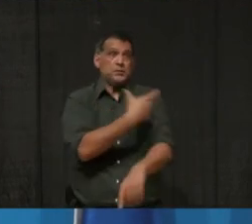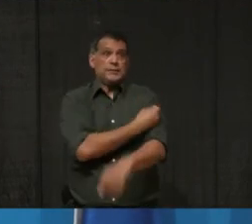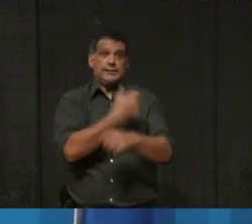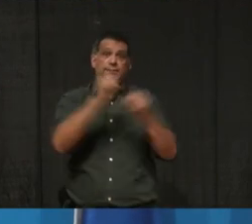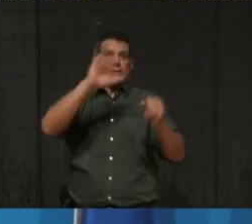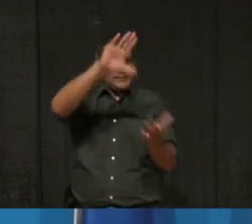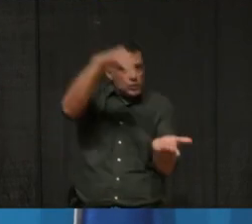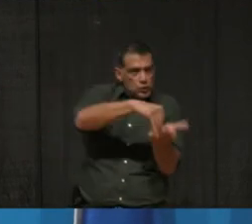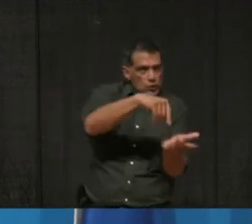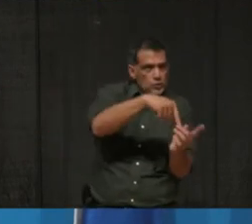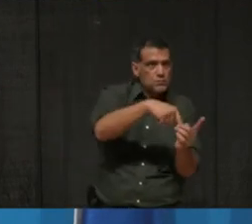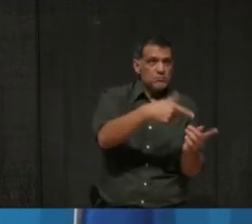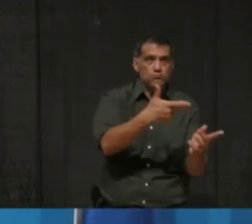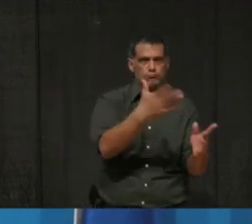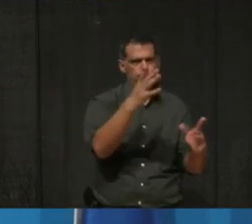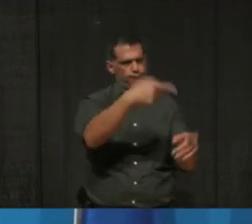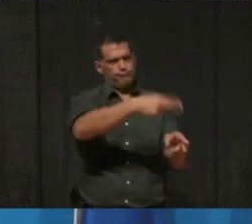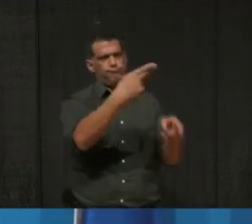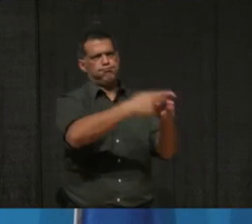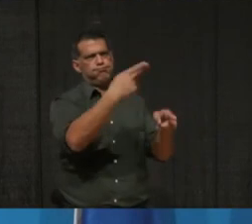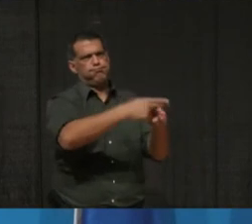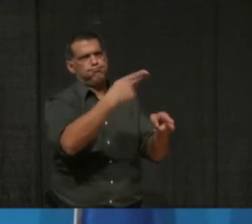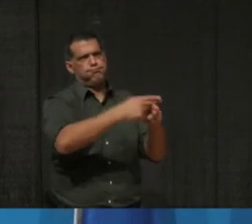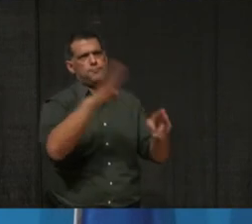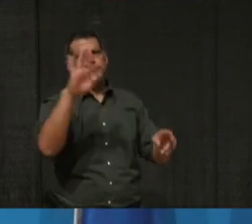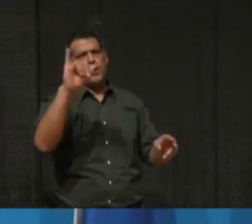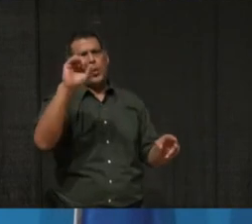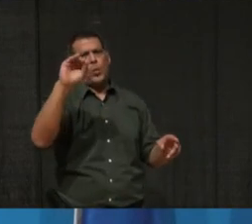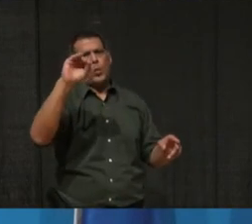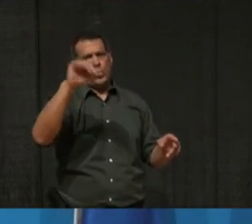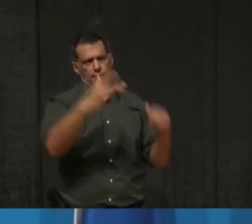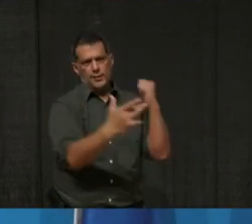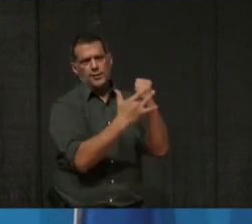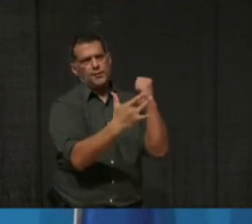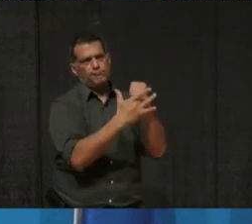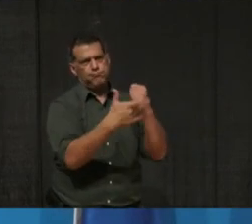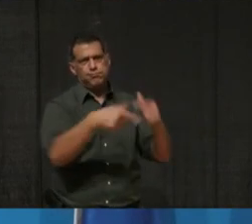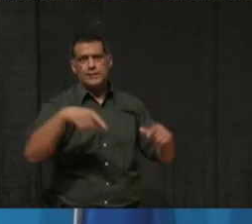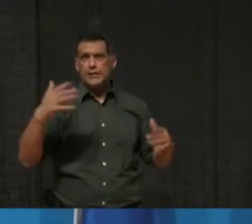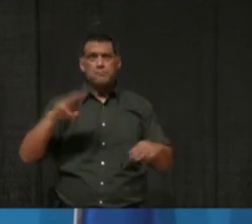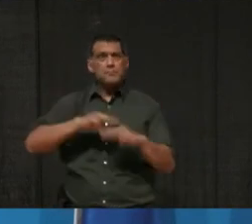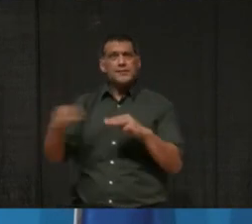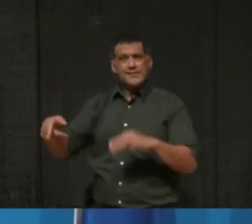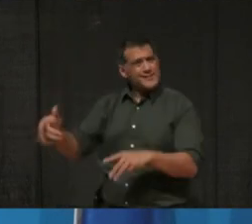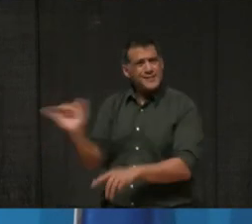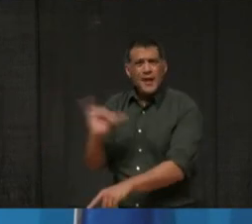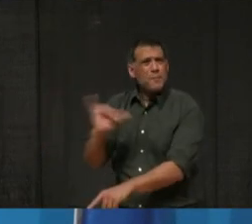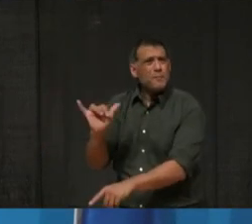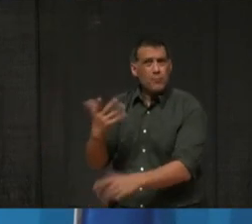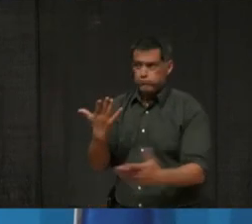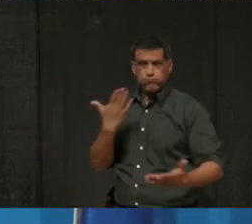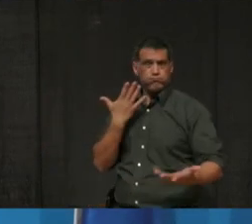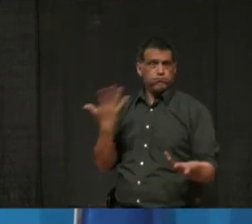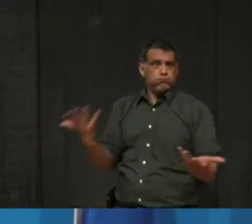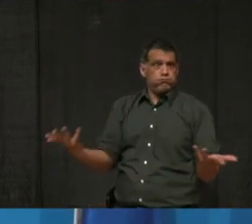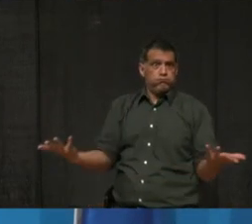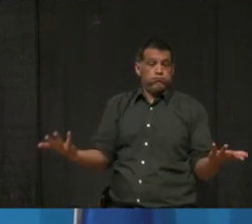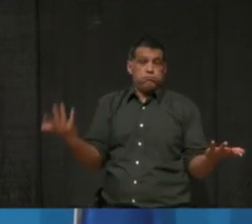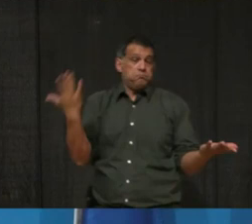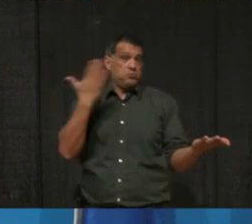significant biotechnology industry, but we do here in our backyard here in Mississauga as well. So, I think there are